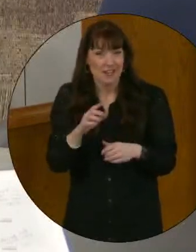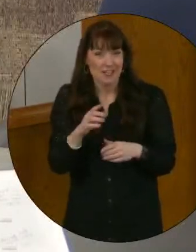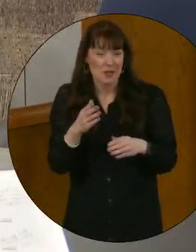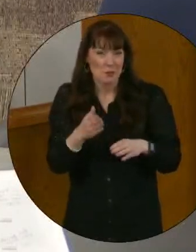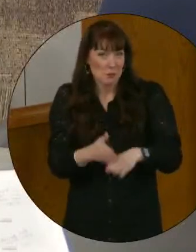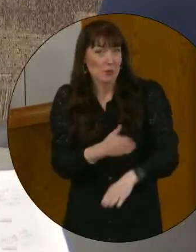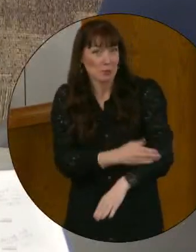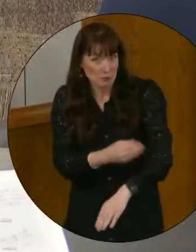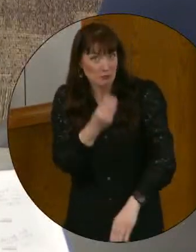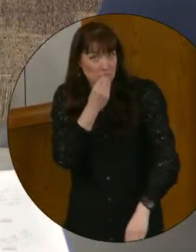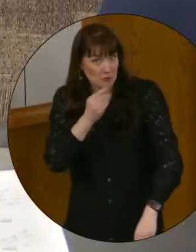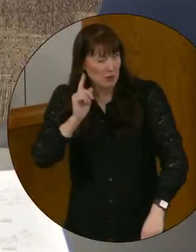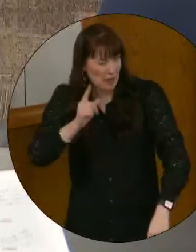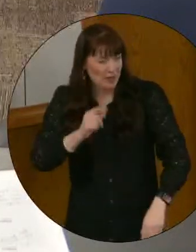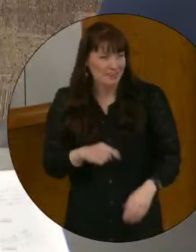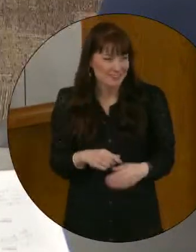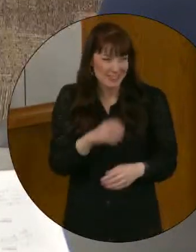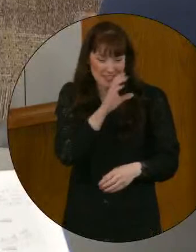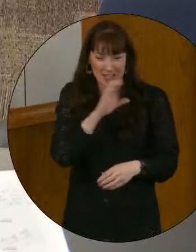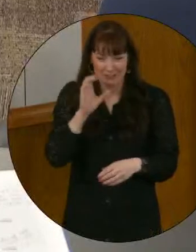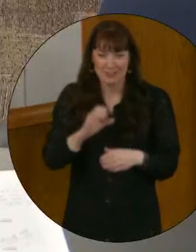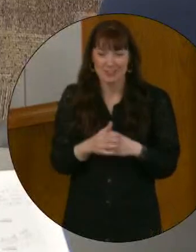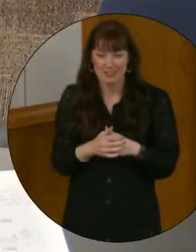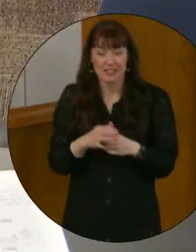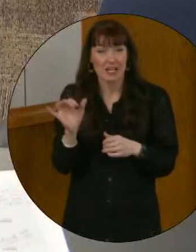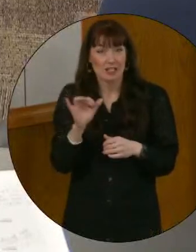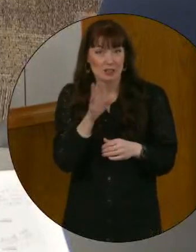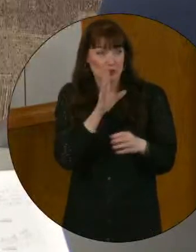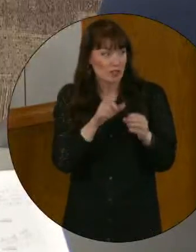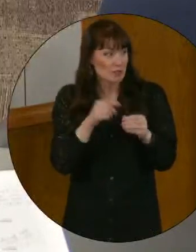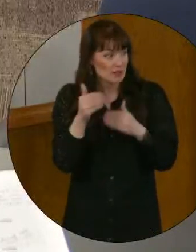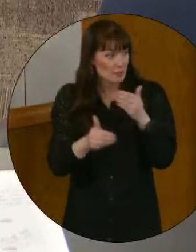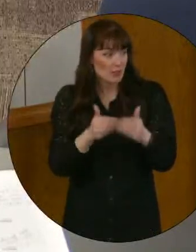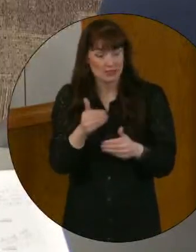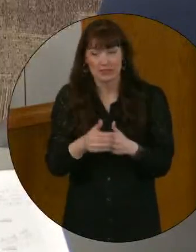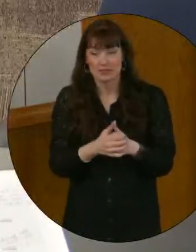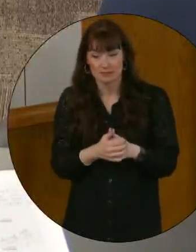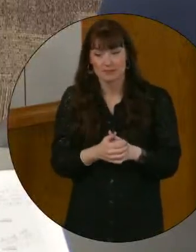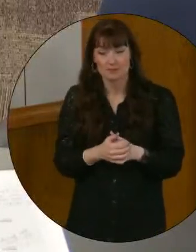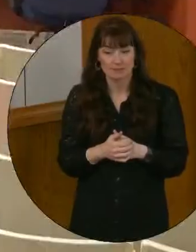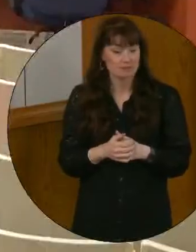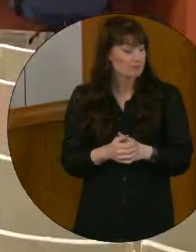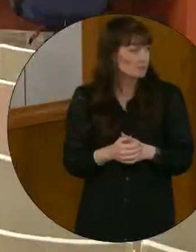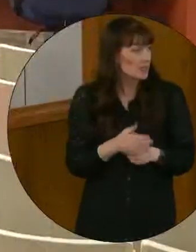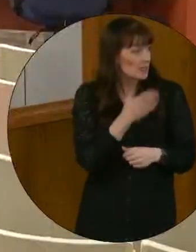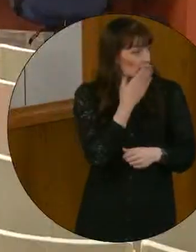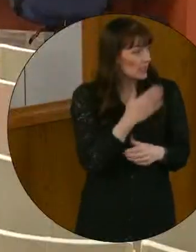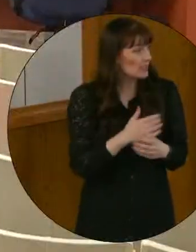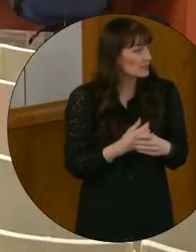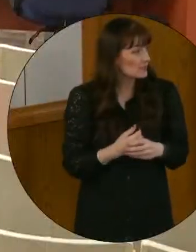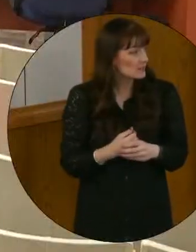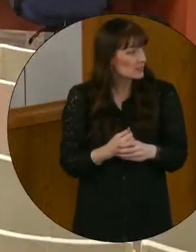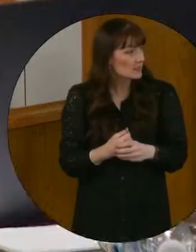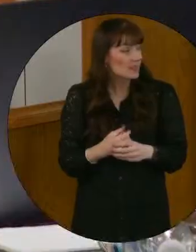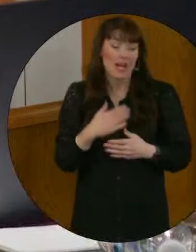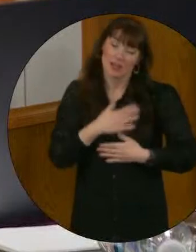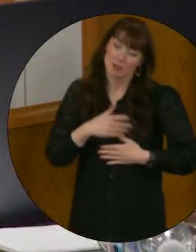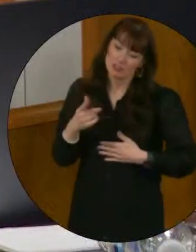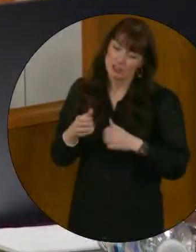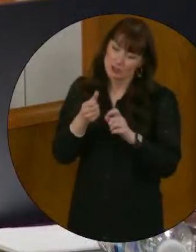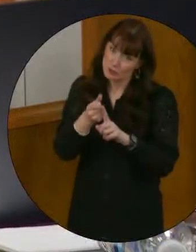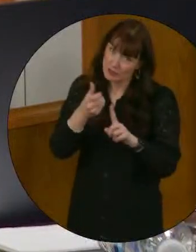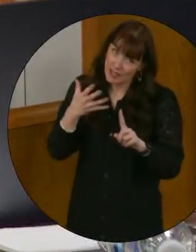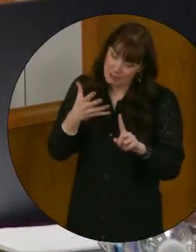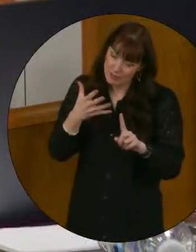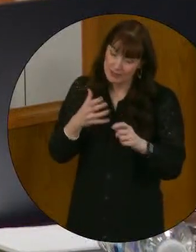and perhaps expediting the fingerprint process. Thank you. I appreciate you elaborating